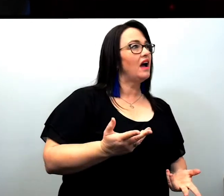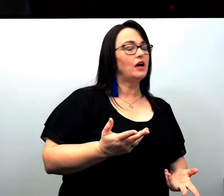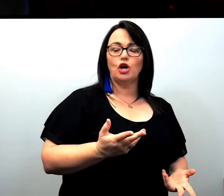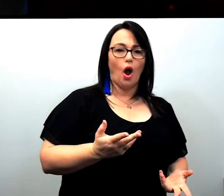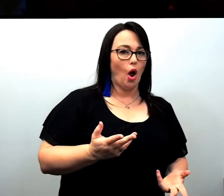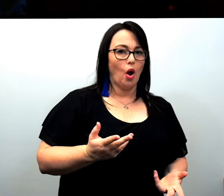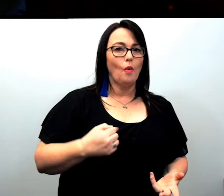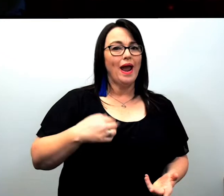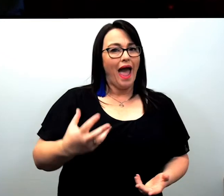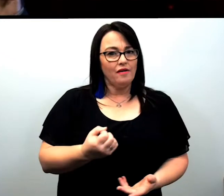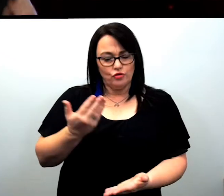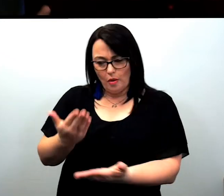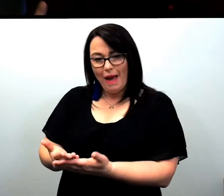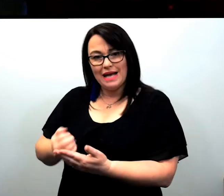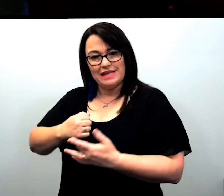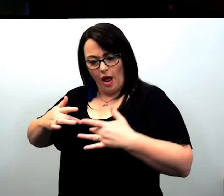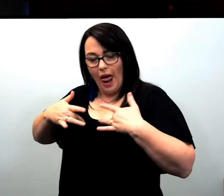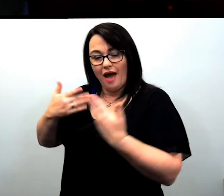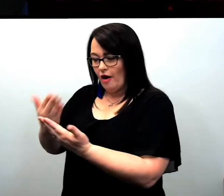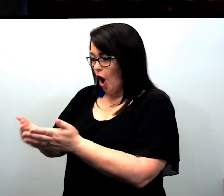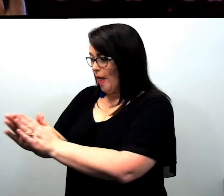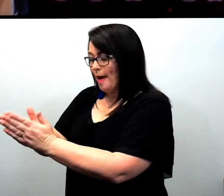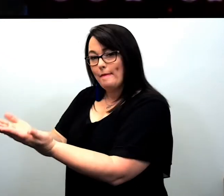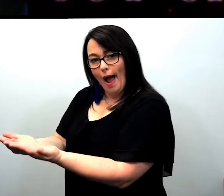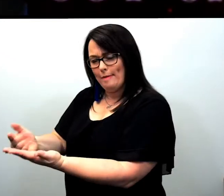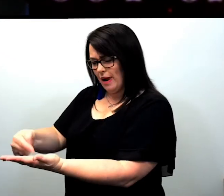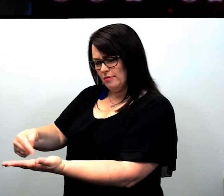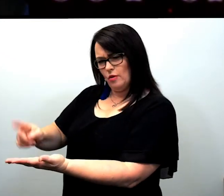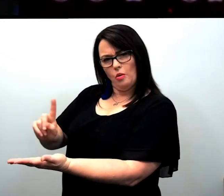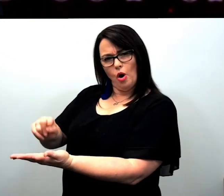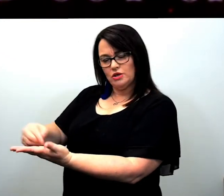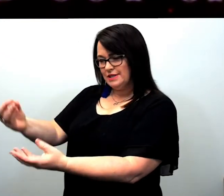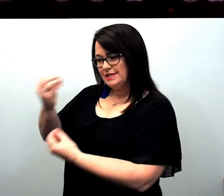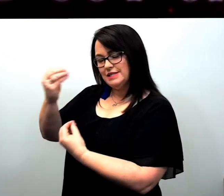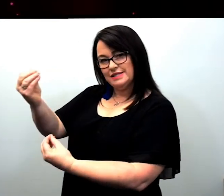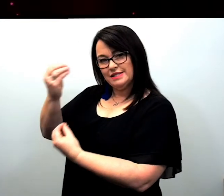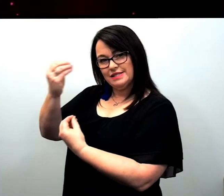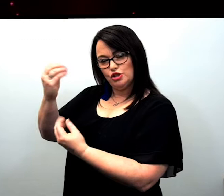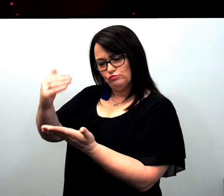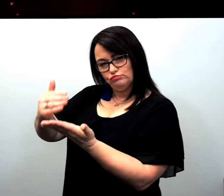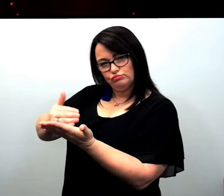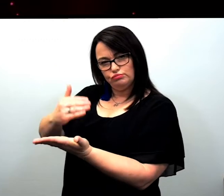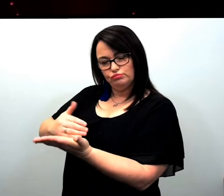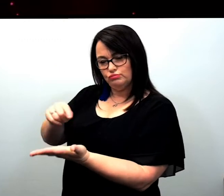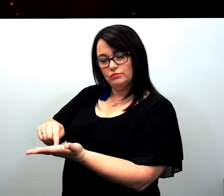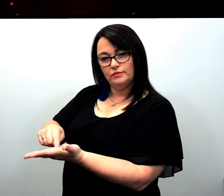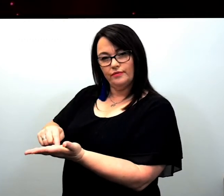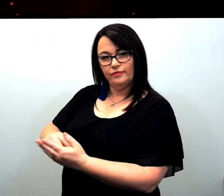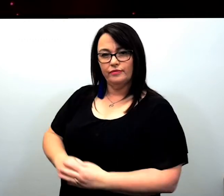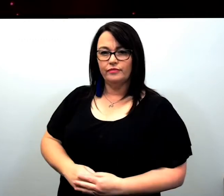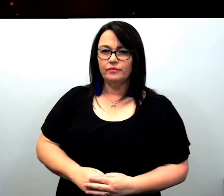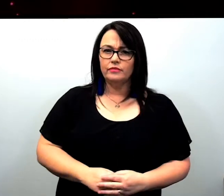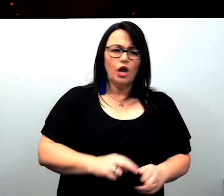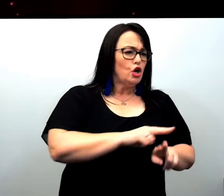on. We don't base it on human reasoning. We don't base it on, you know, what